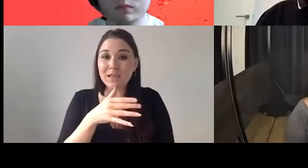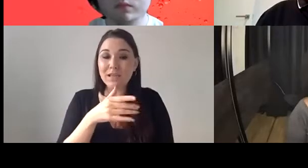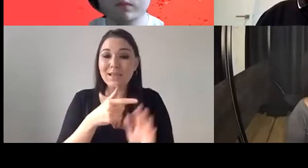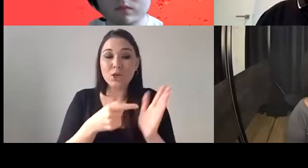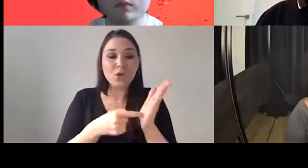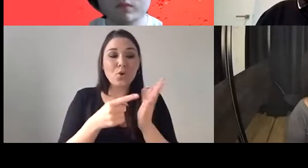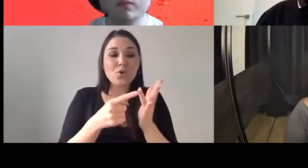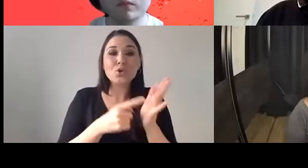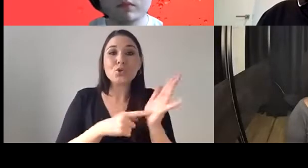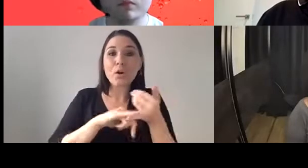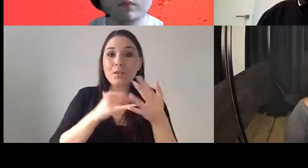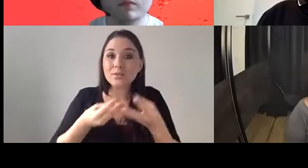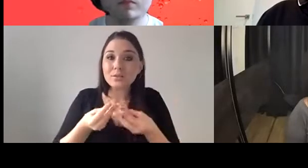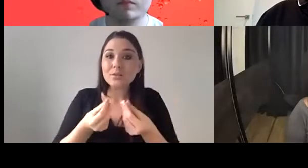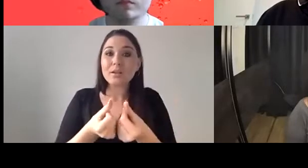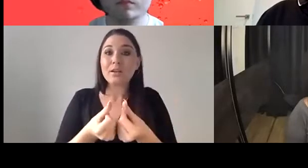using.